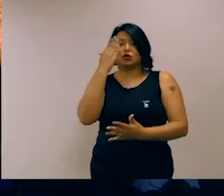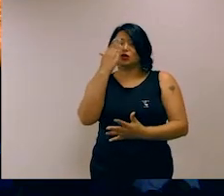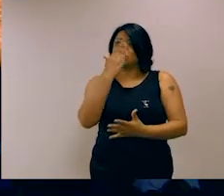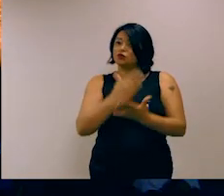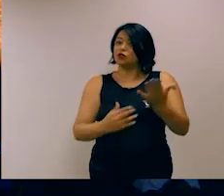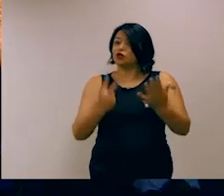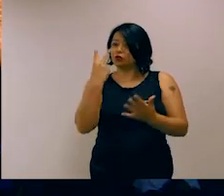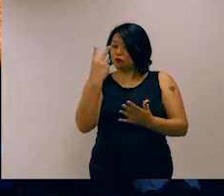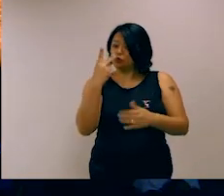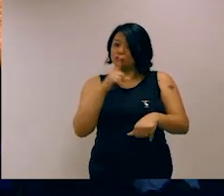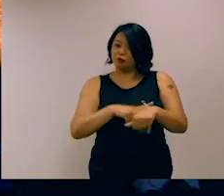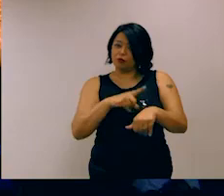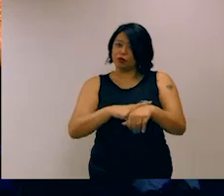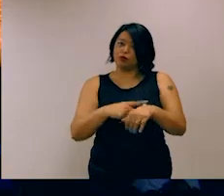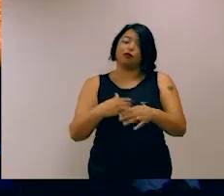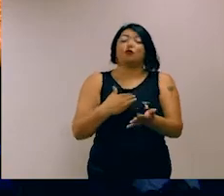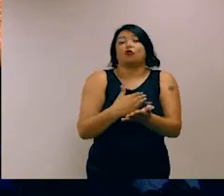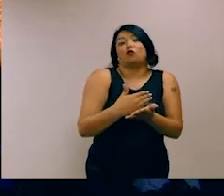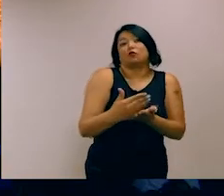moments.